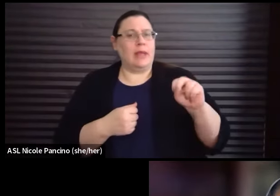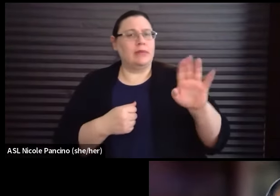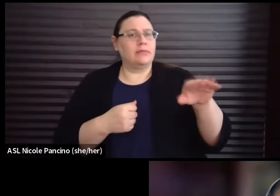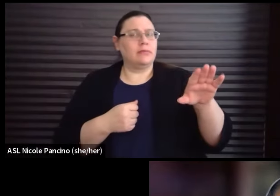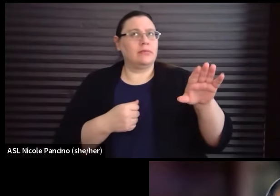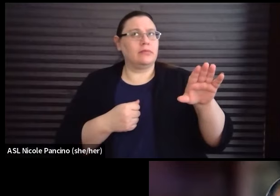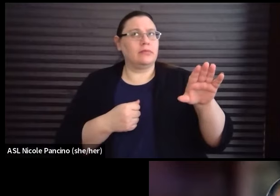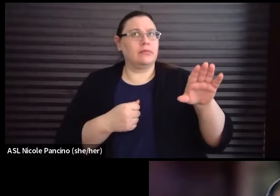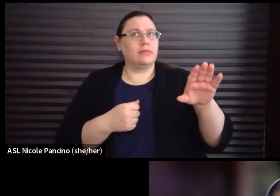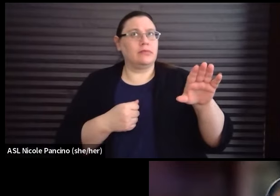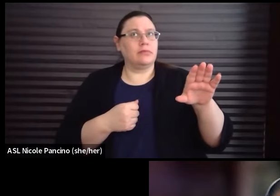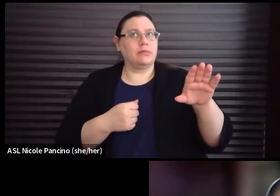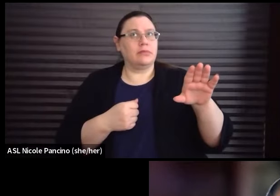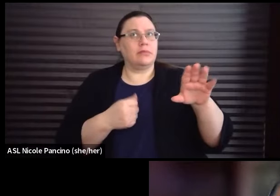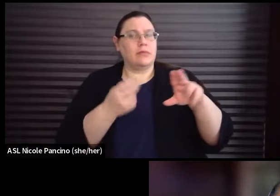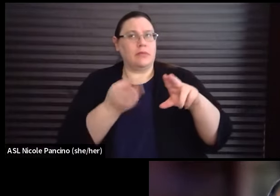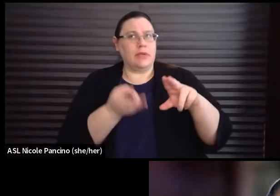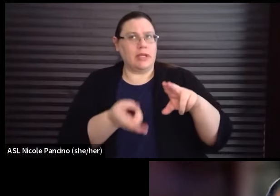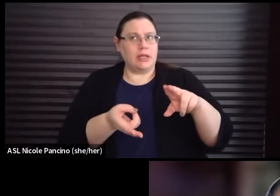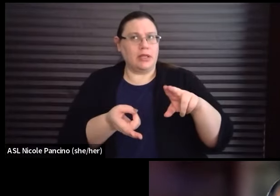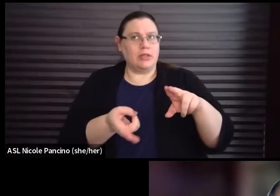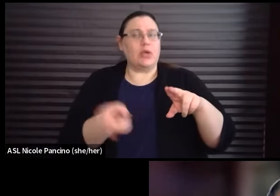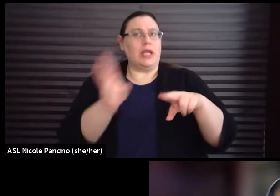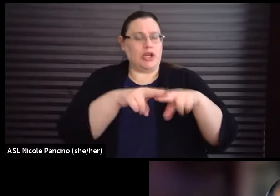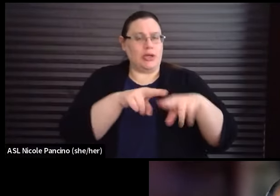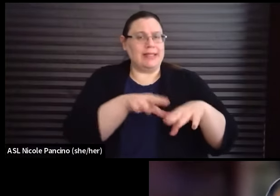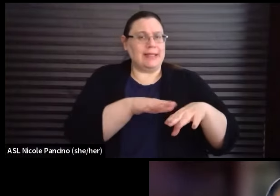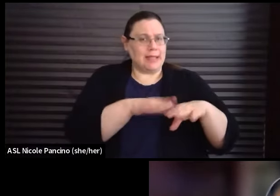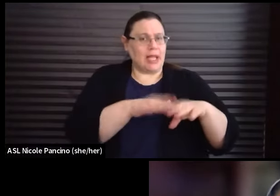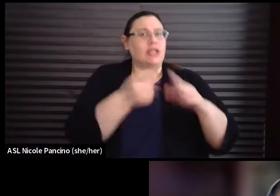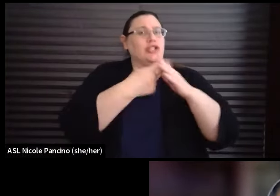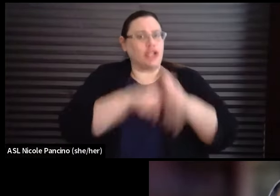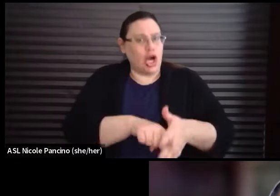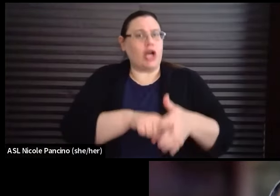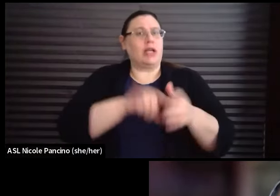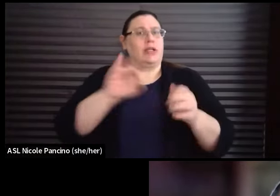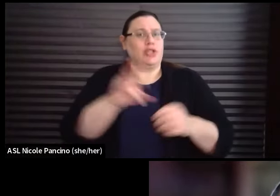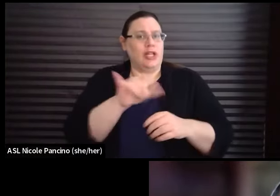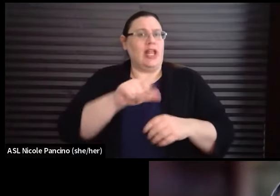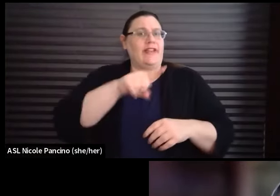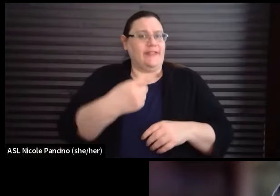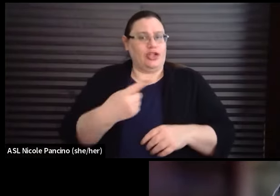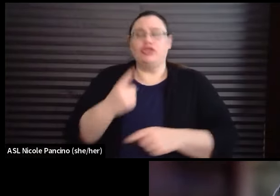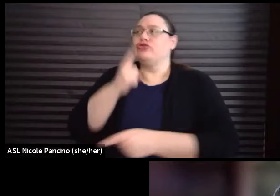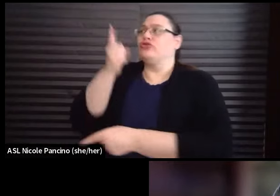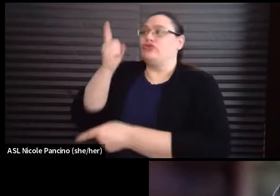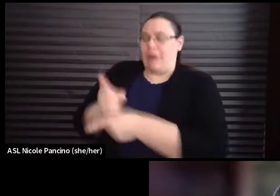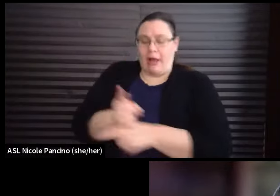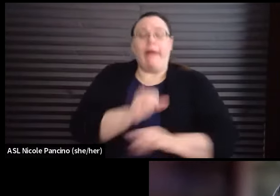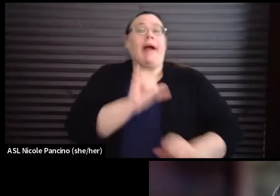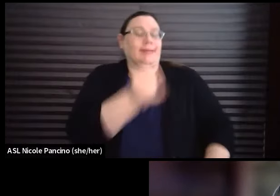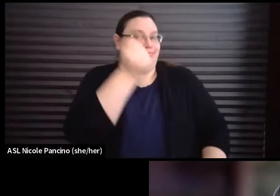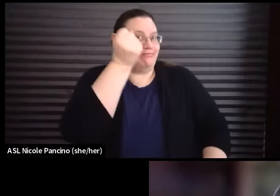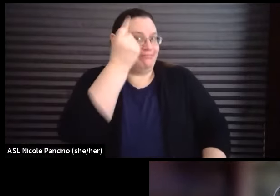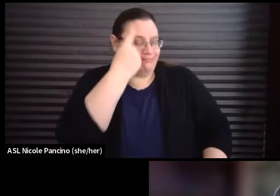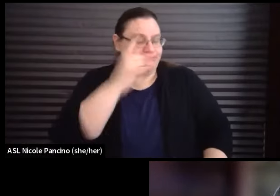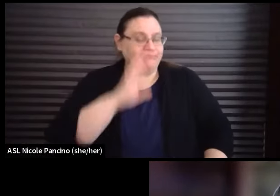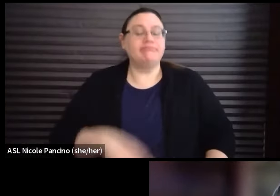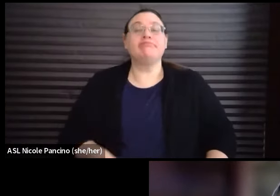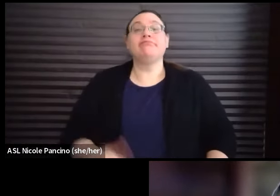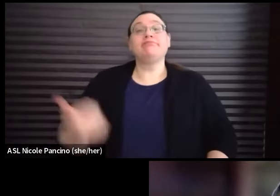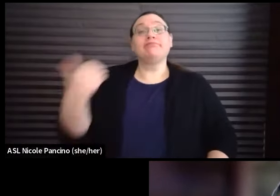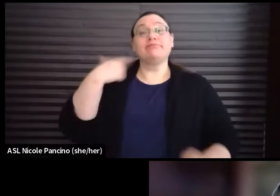An increase in the scale rate starting on July 1st. Got it. And we mentioned earlier the